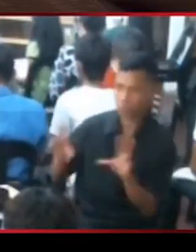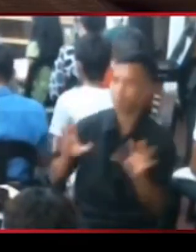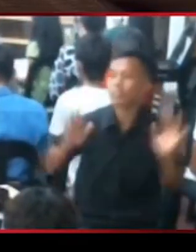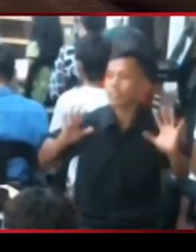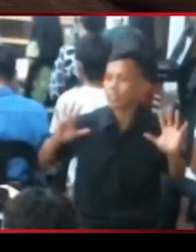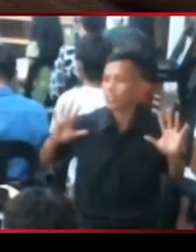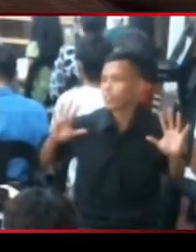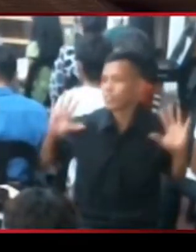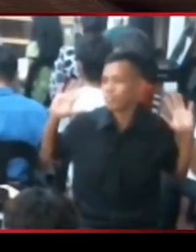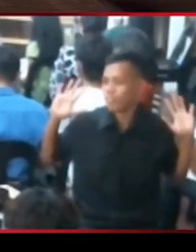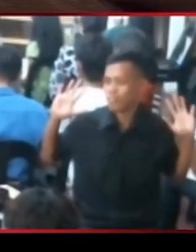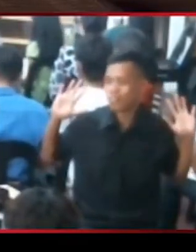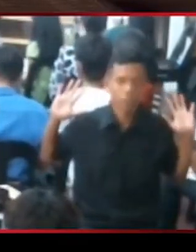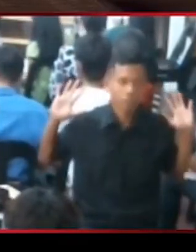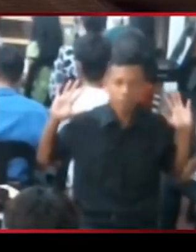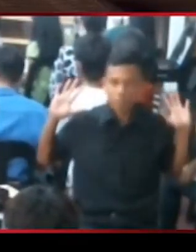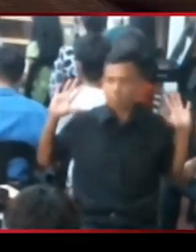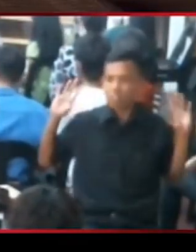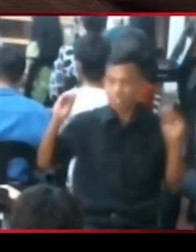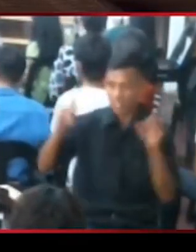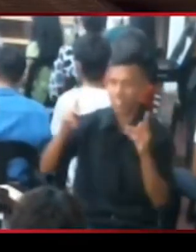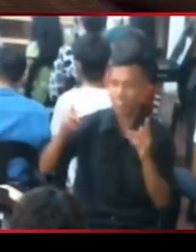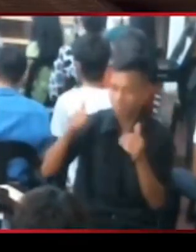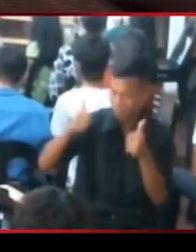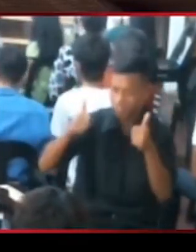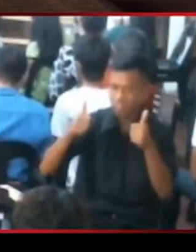and 16.